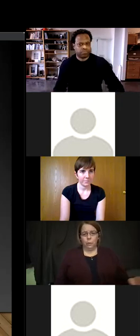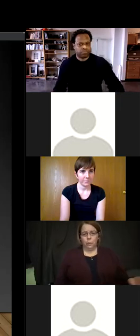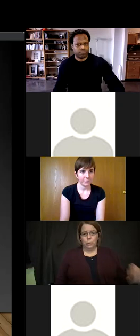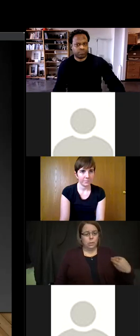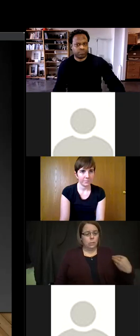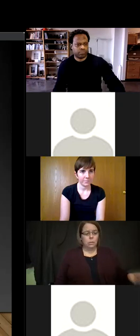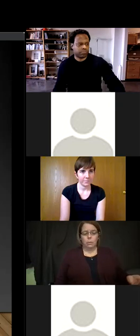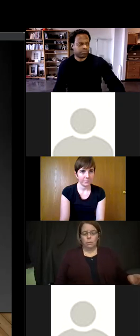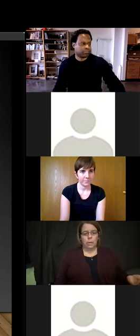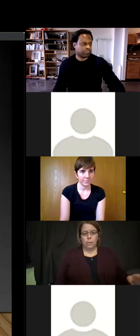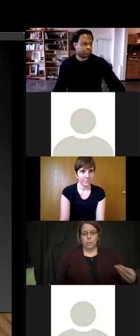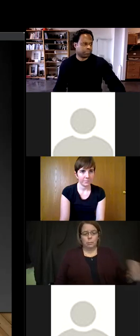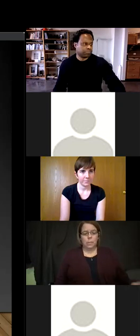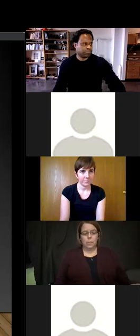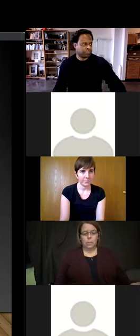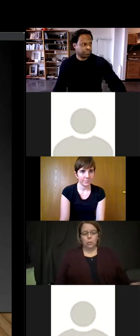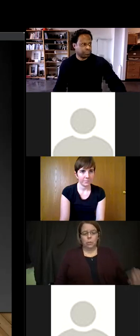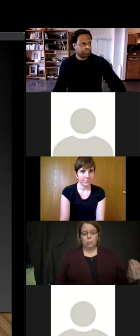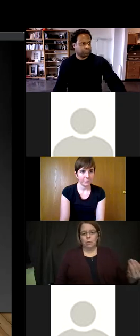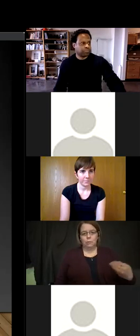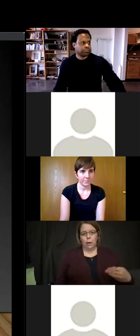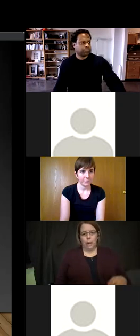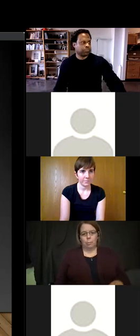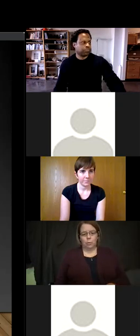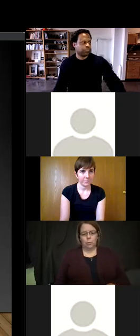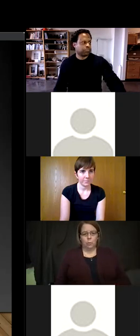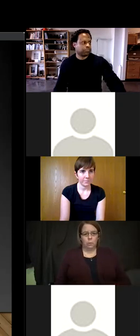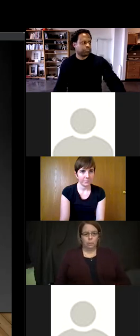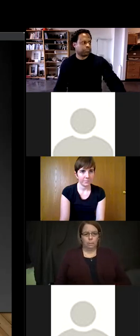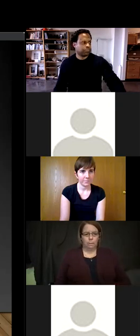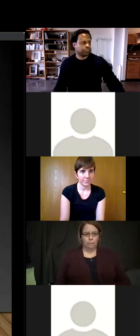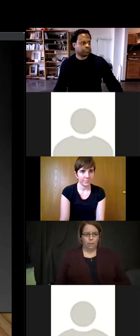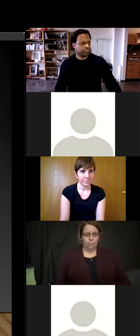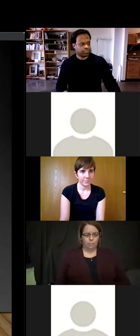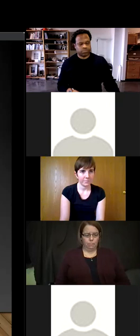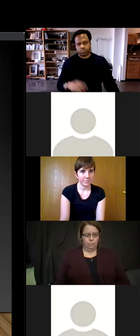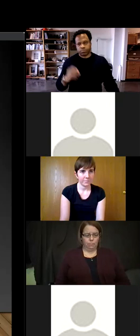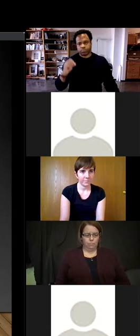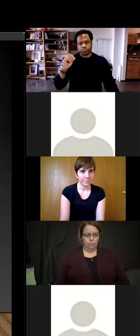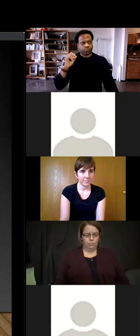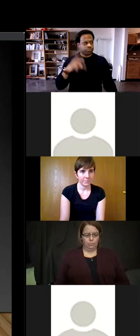Android phones, that's something similar to Big for Apple.